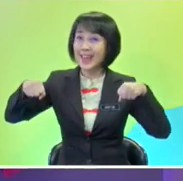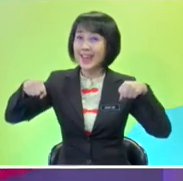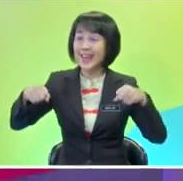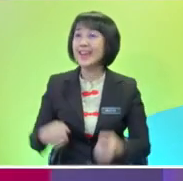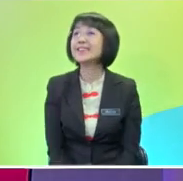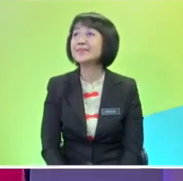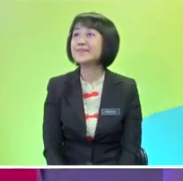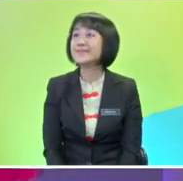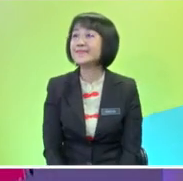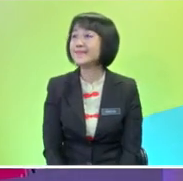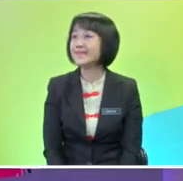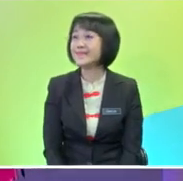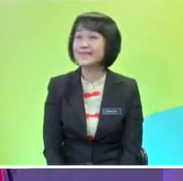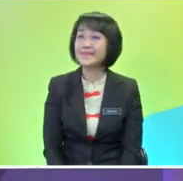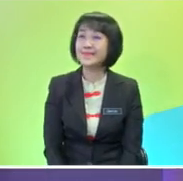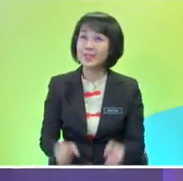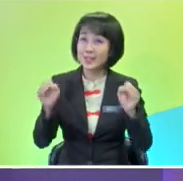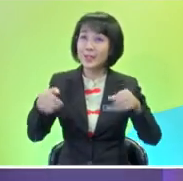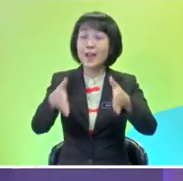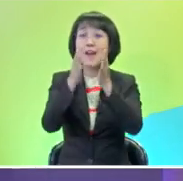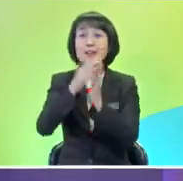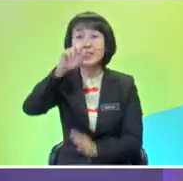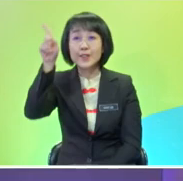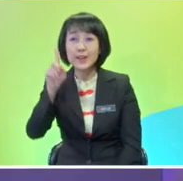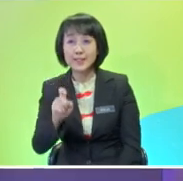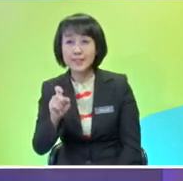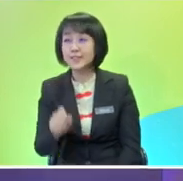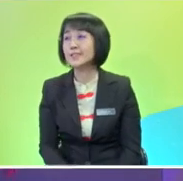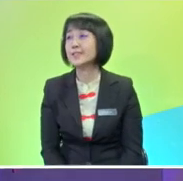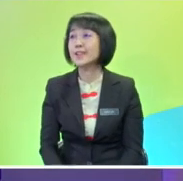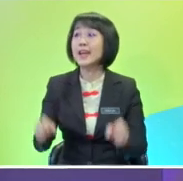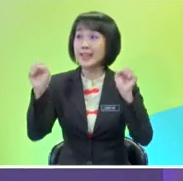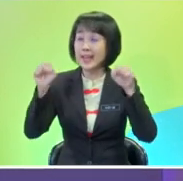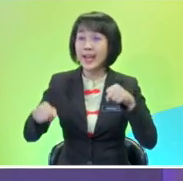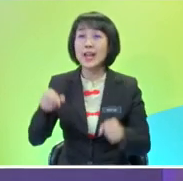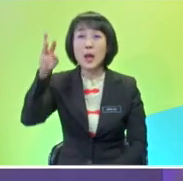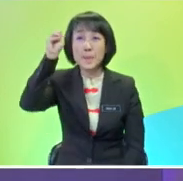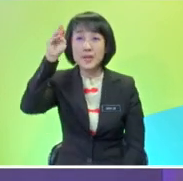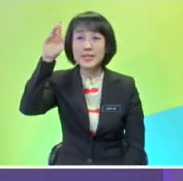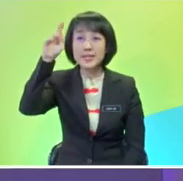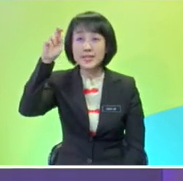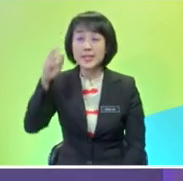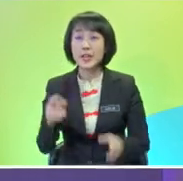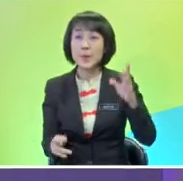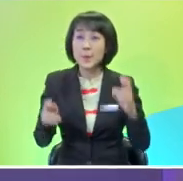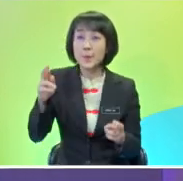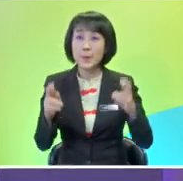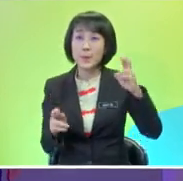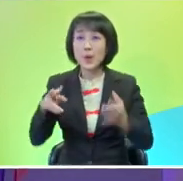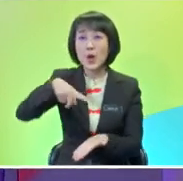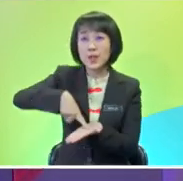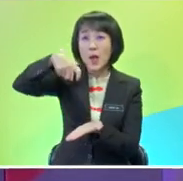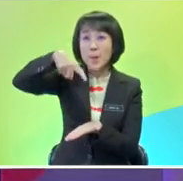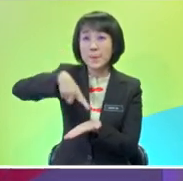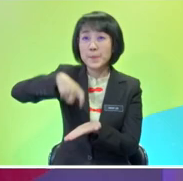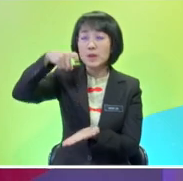Yes, he can. Okay, we can also ask questions like, can Mr. Bot hop? No,